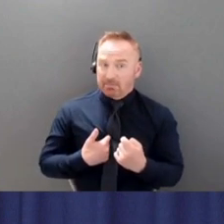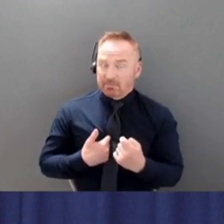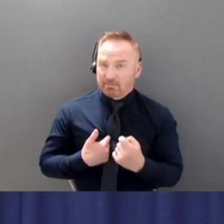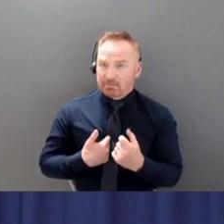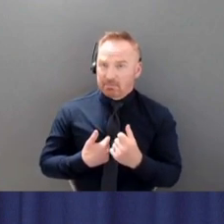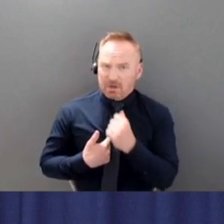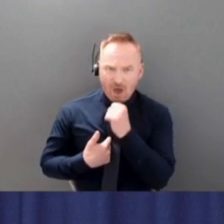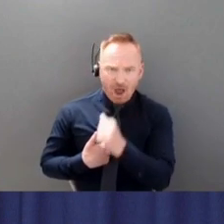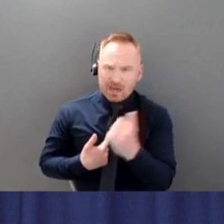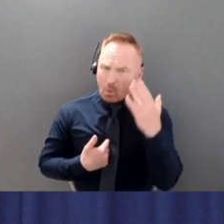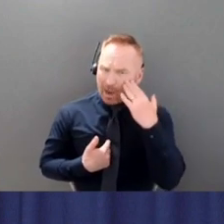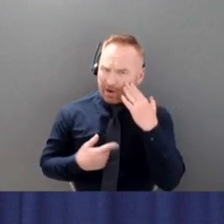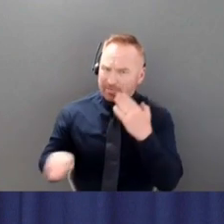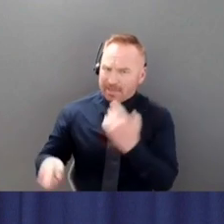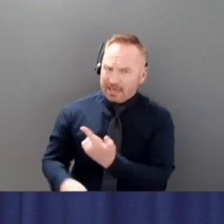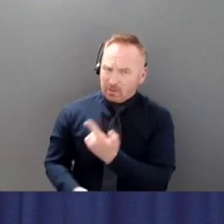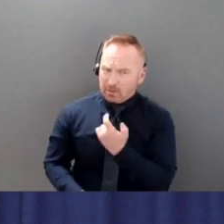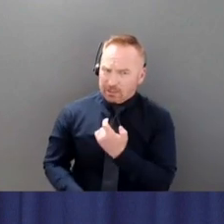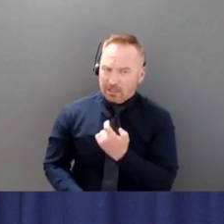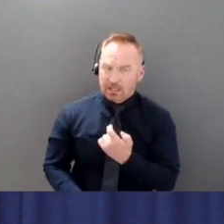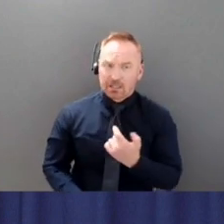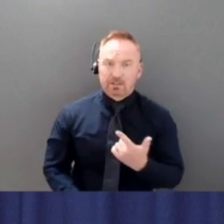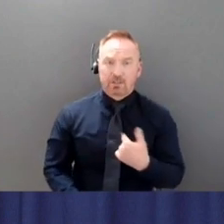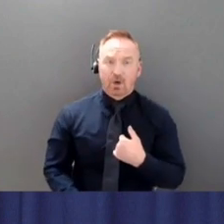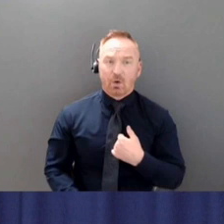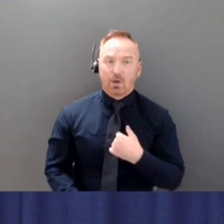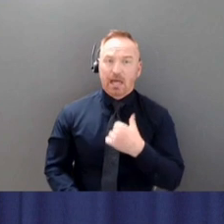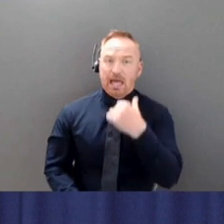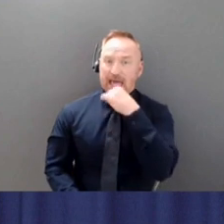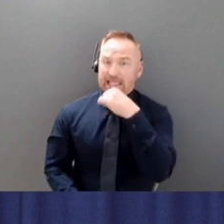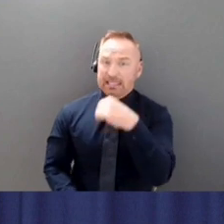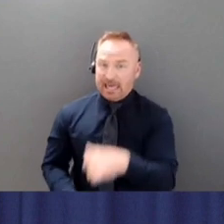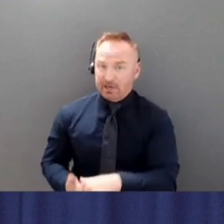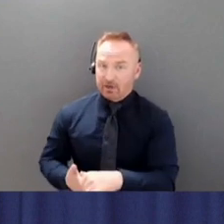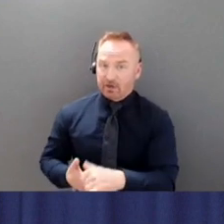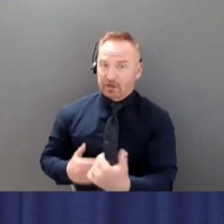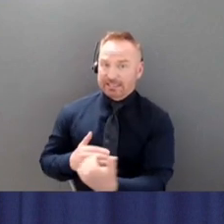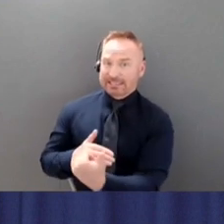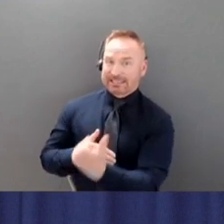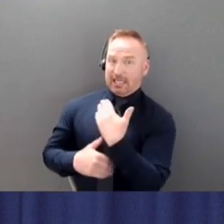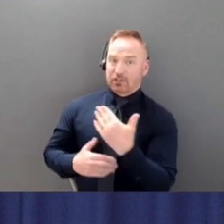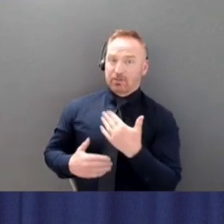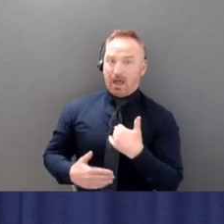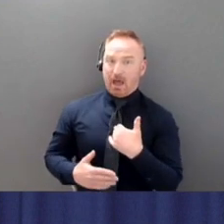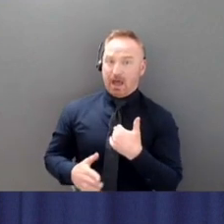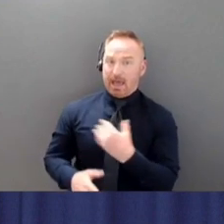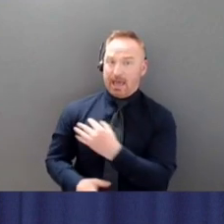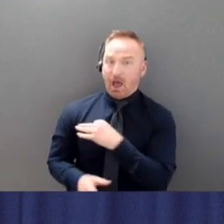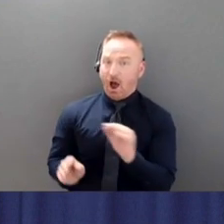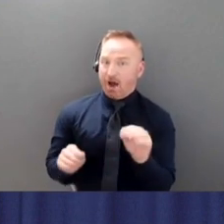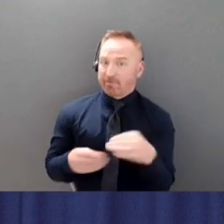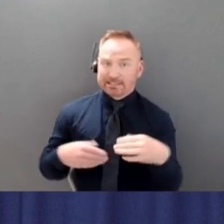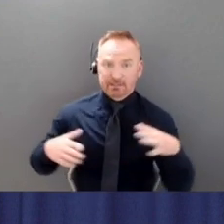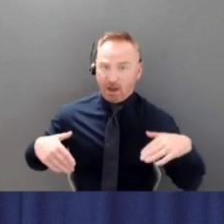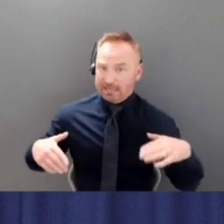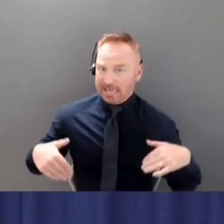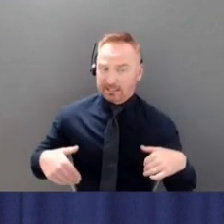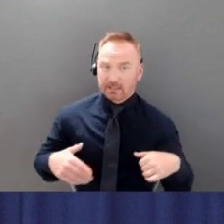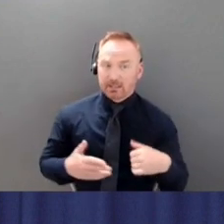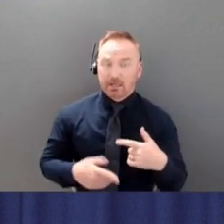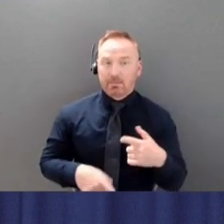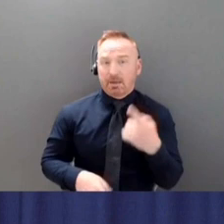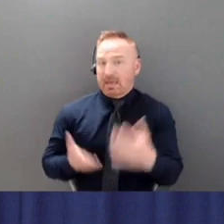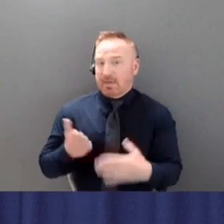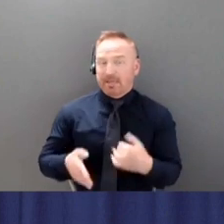asking about, and the letter has not come yet to my office, if that's where it would go. Maybe it's gone to the Public Service Commission. I